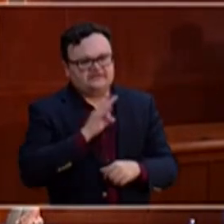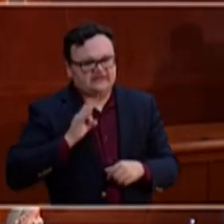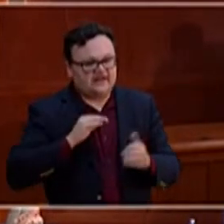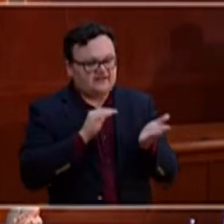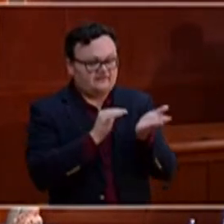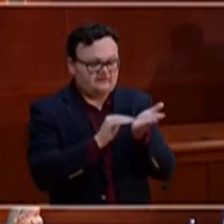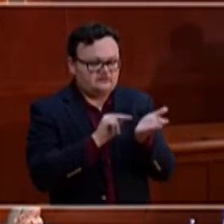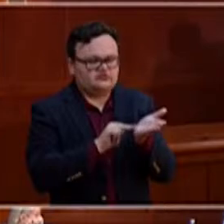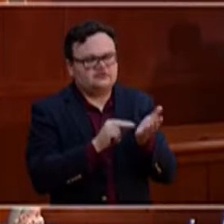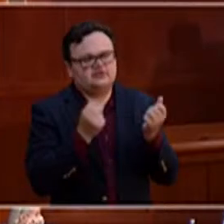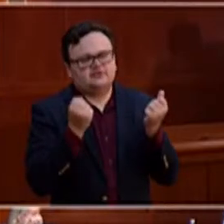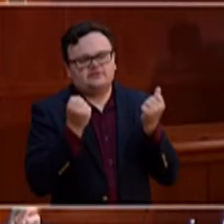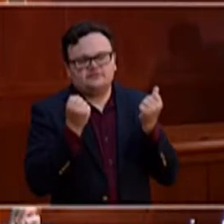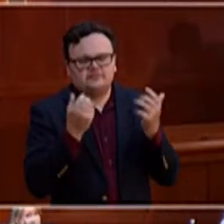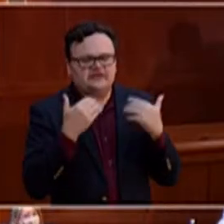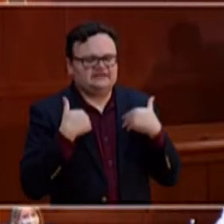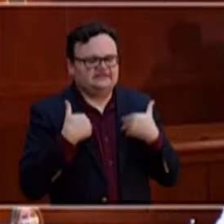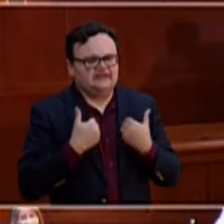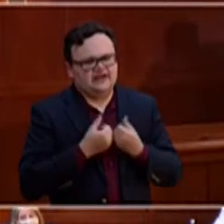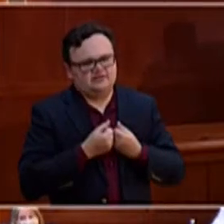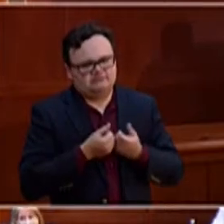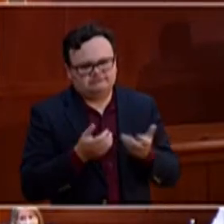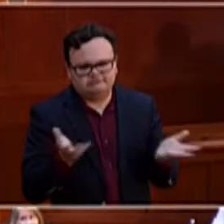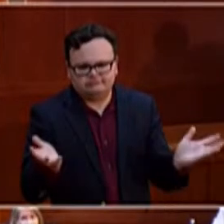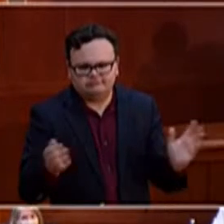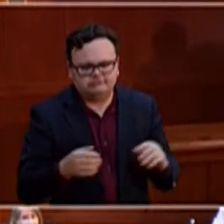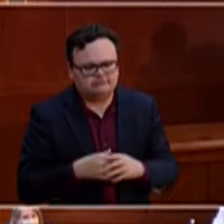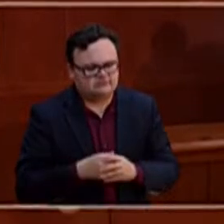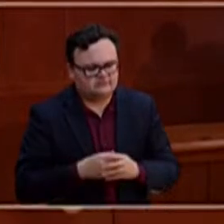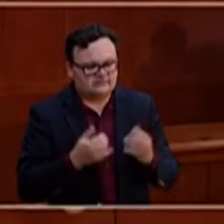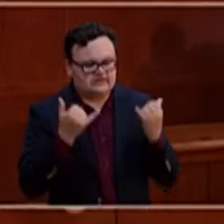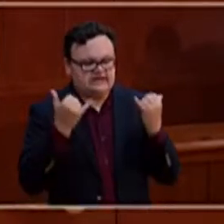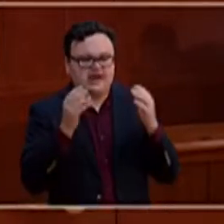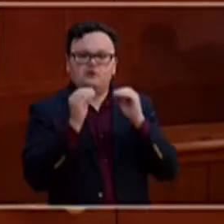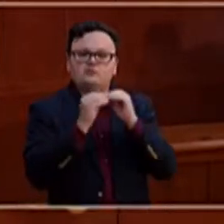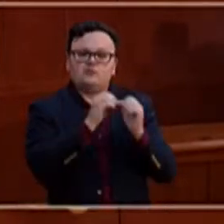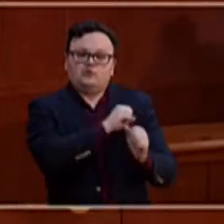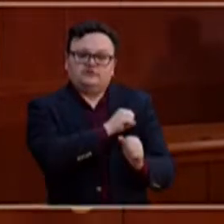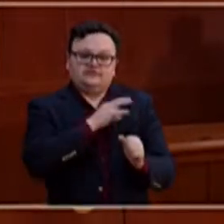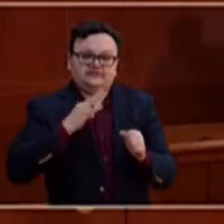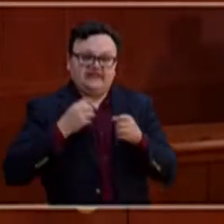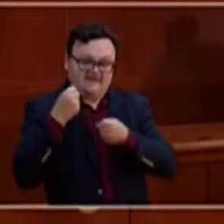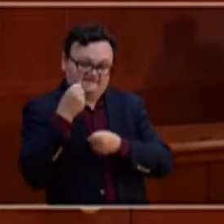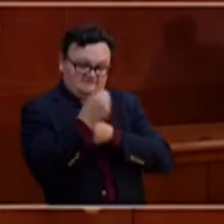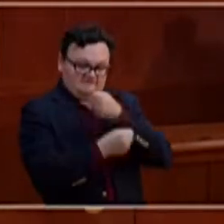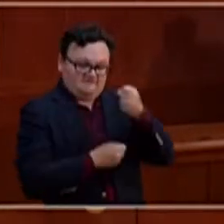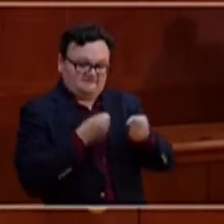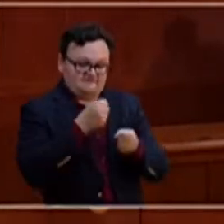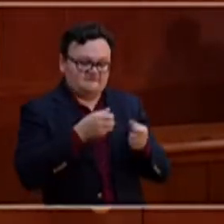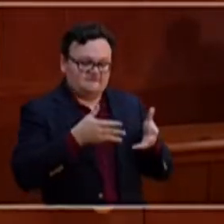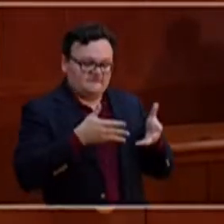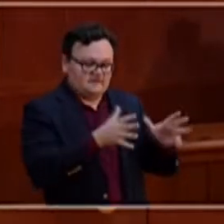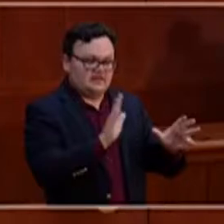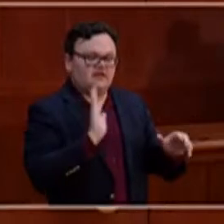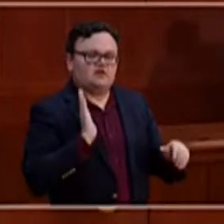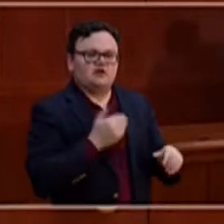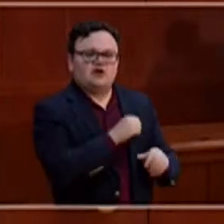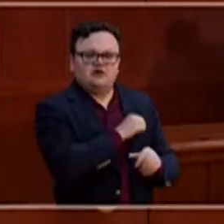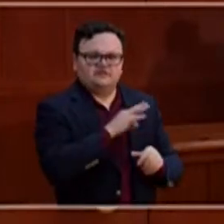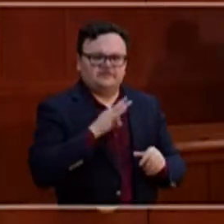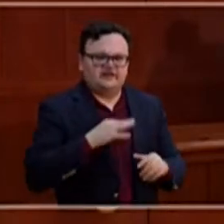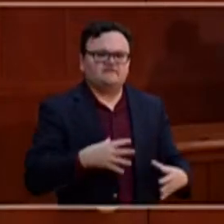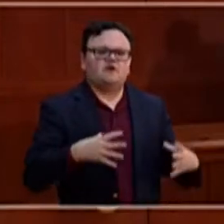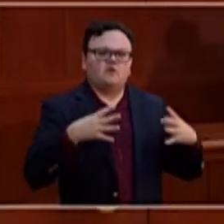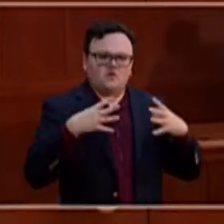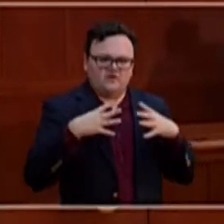having the additional staff brought into the state, just even allowing our staff to take